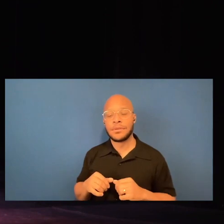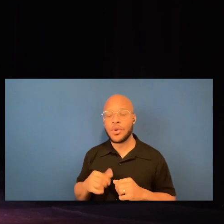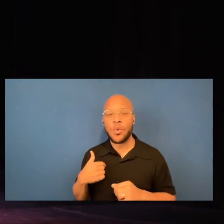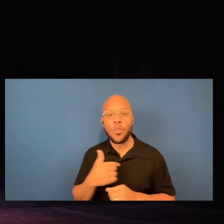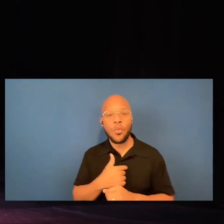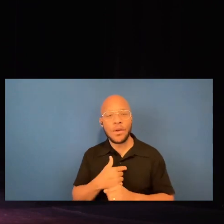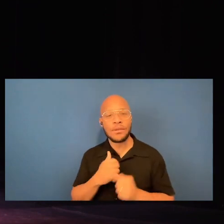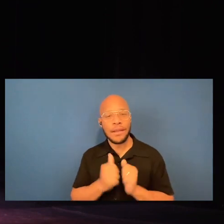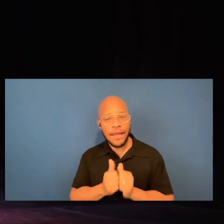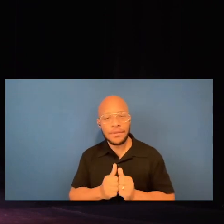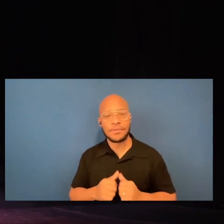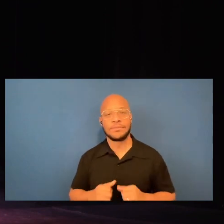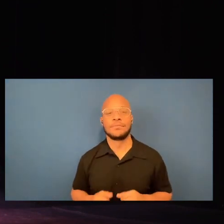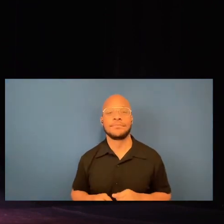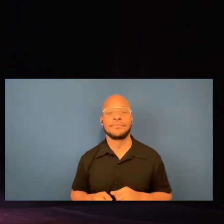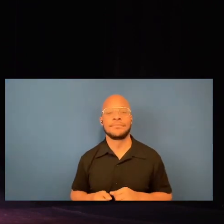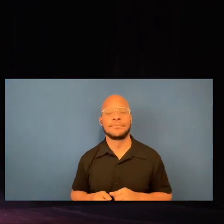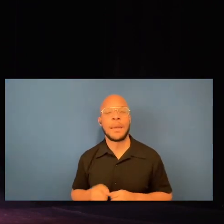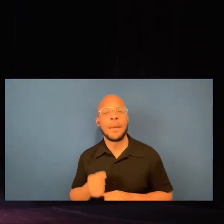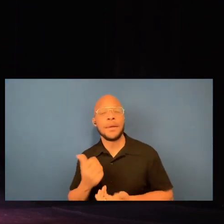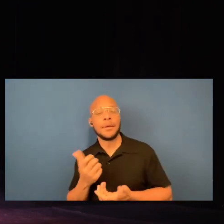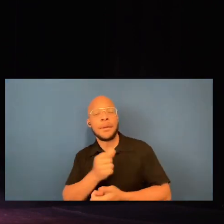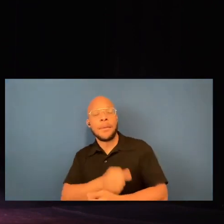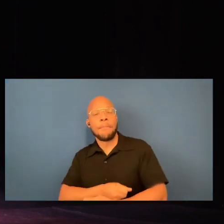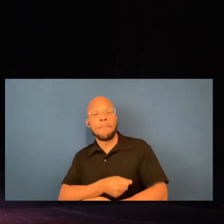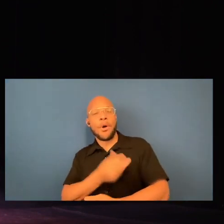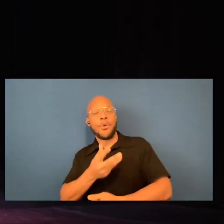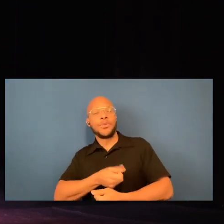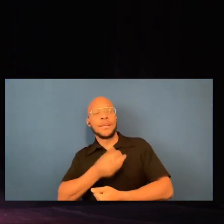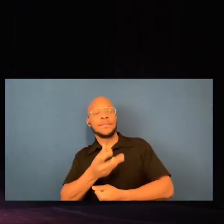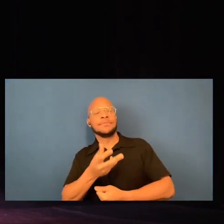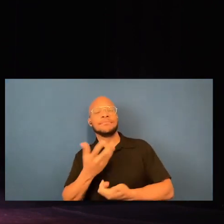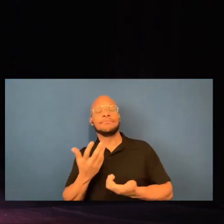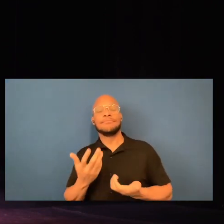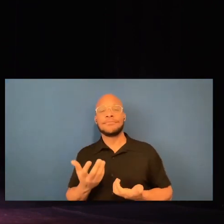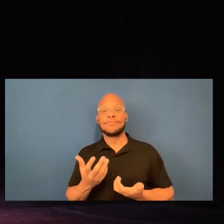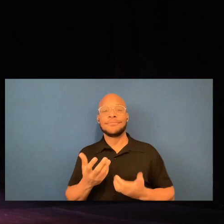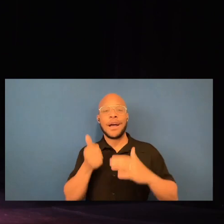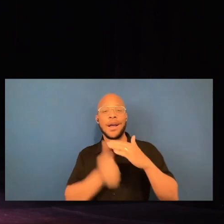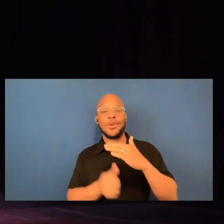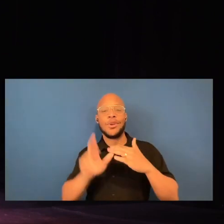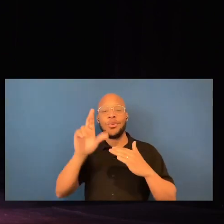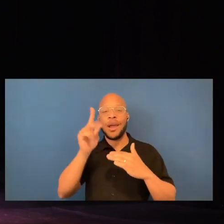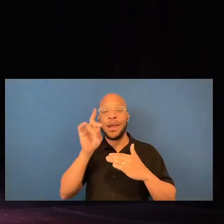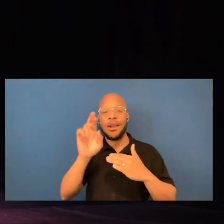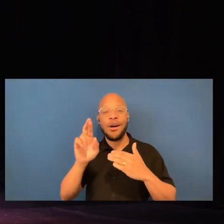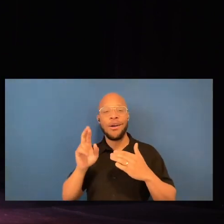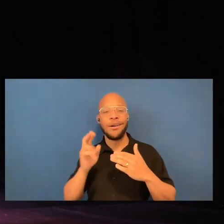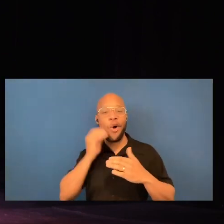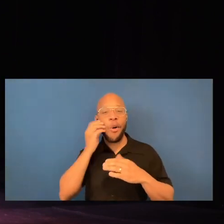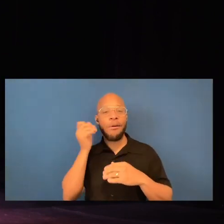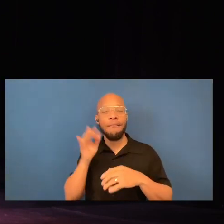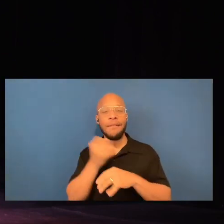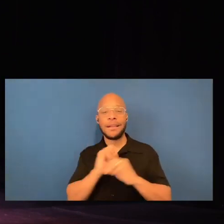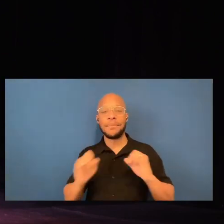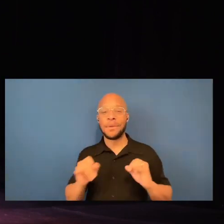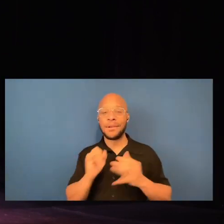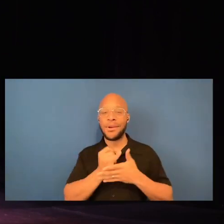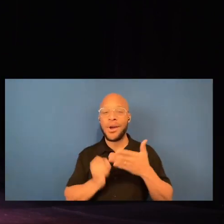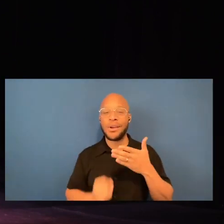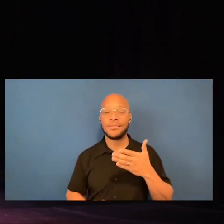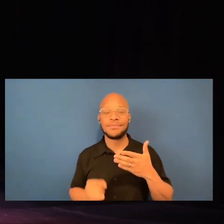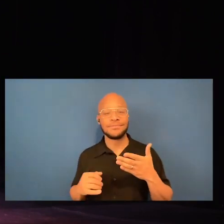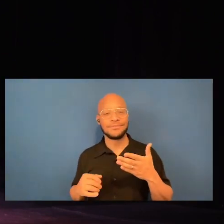Radar, right? Home of independent art, becoming independent and doing it through the ecosystem of the many institutions continuing their